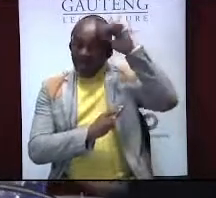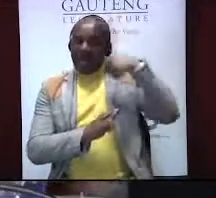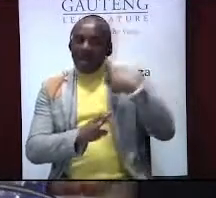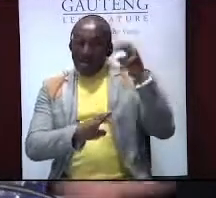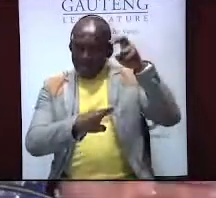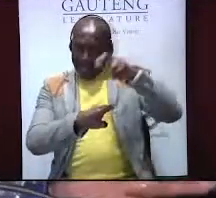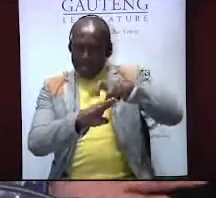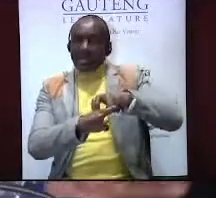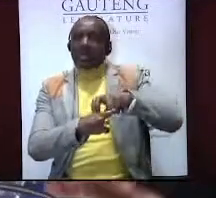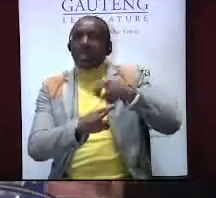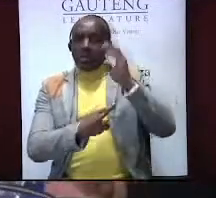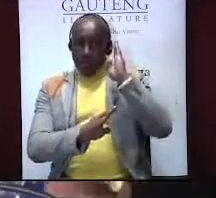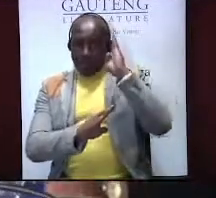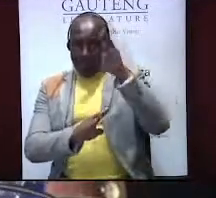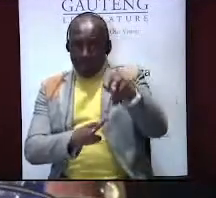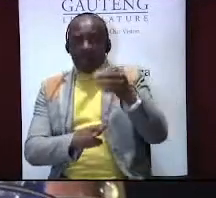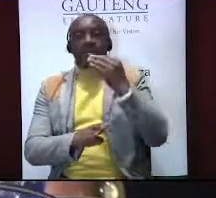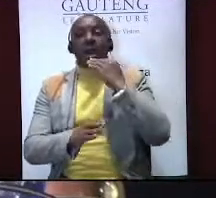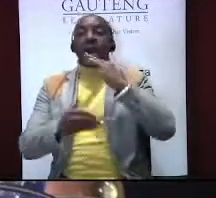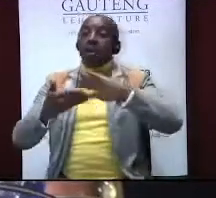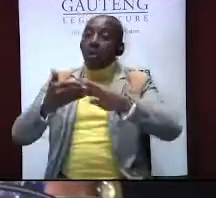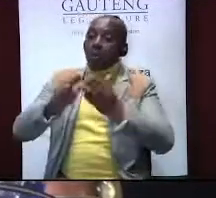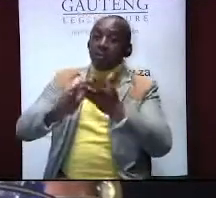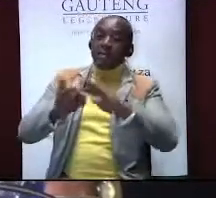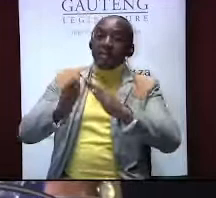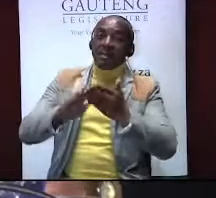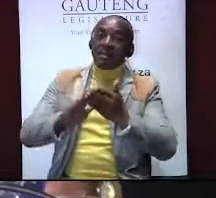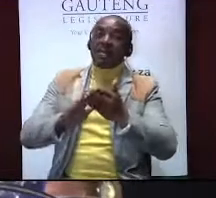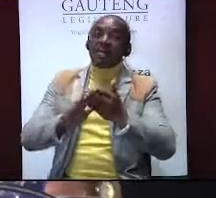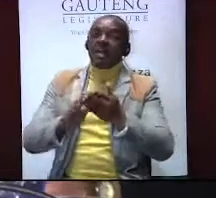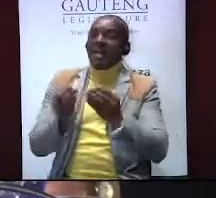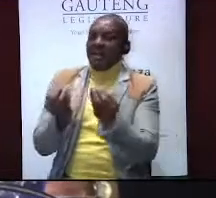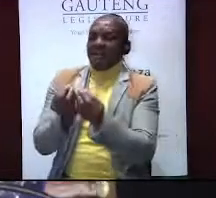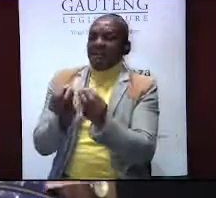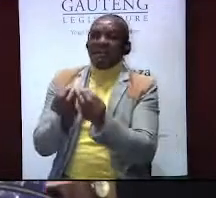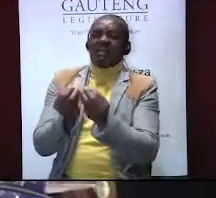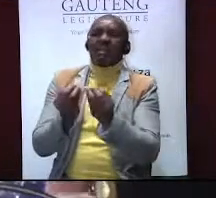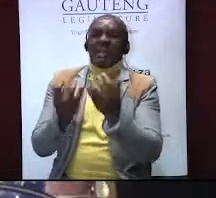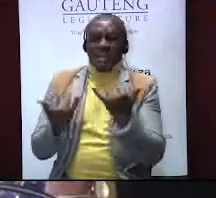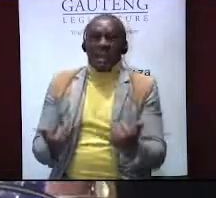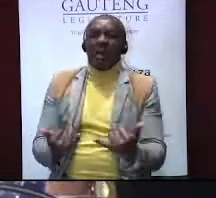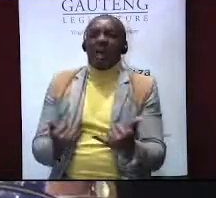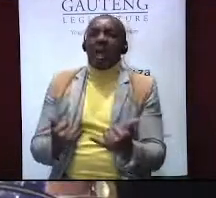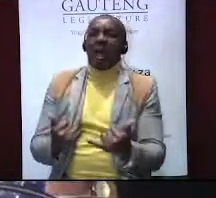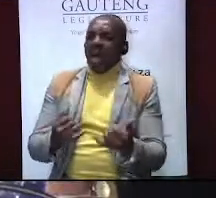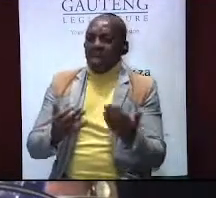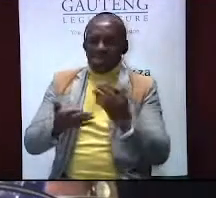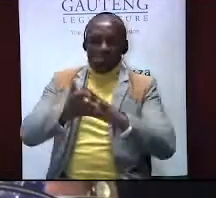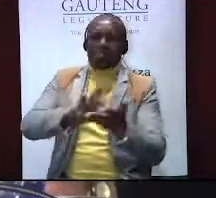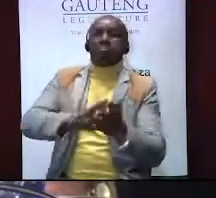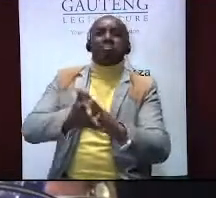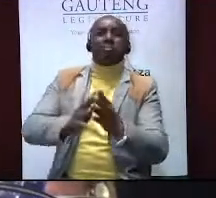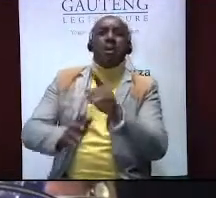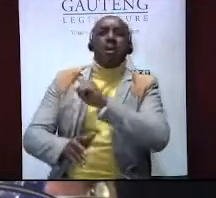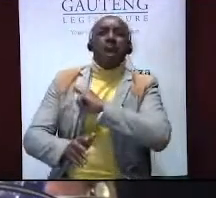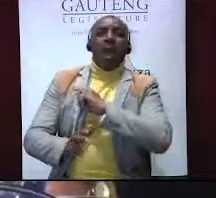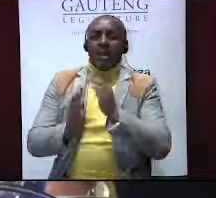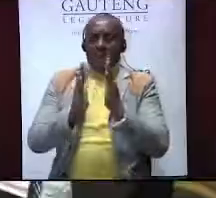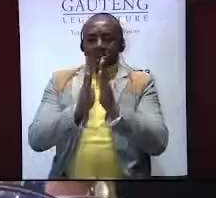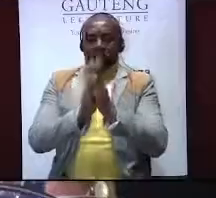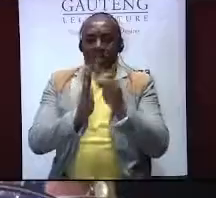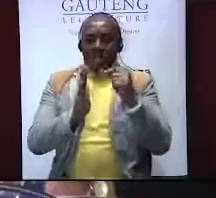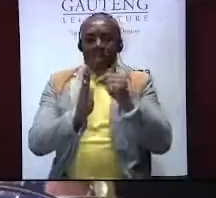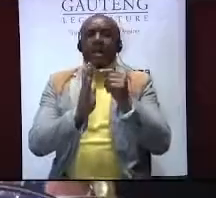to direct our communities. Things are out of order today because the church is